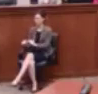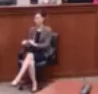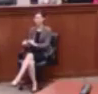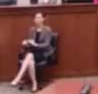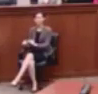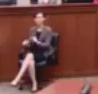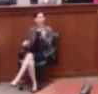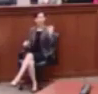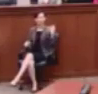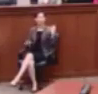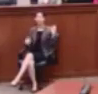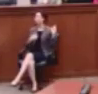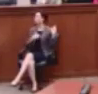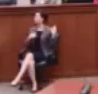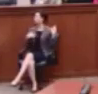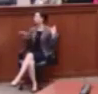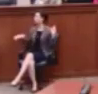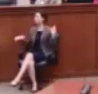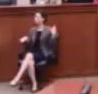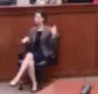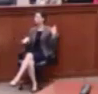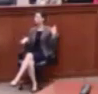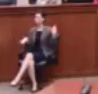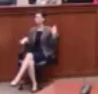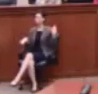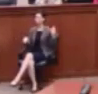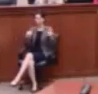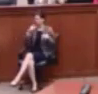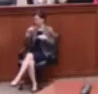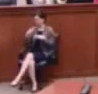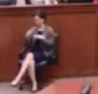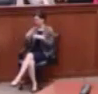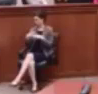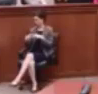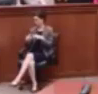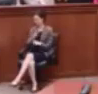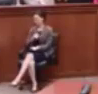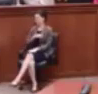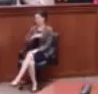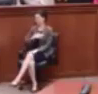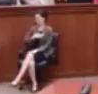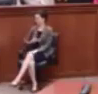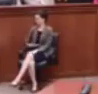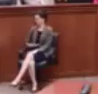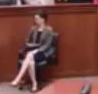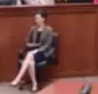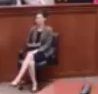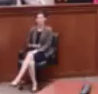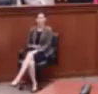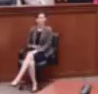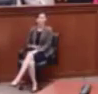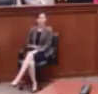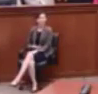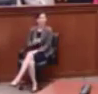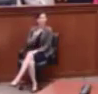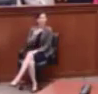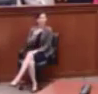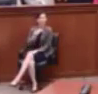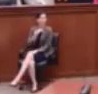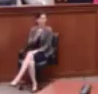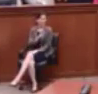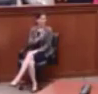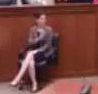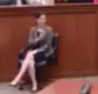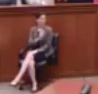your moment. Members, I did want to just, if you wouldn't mind, take a moment of personal privilege. You were going to do that, Dr. Jones? Let me do it for you. All right, you go